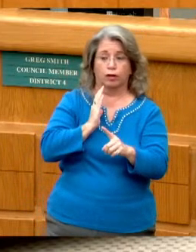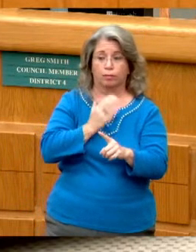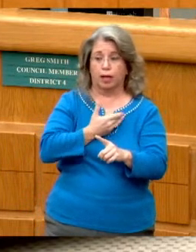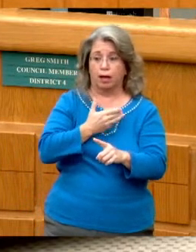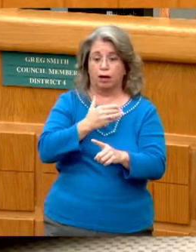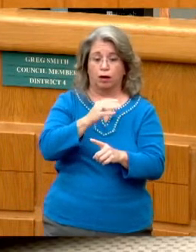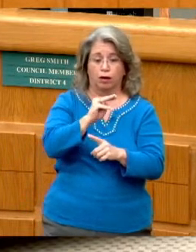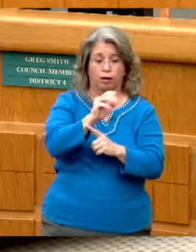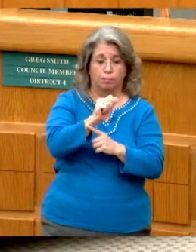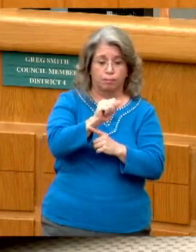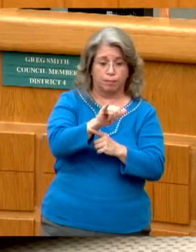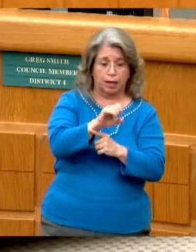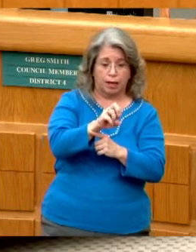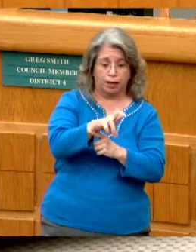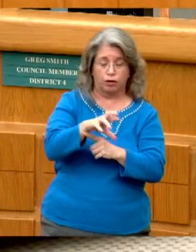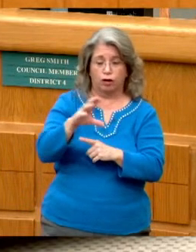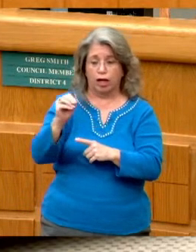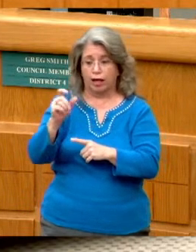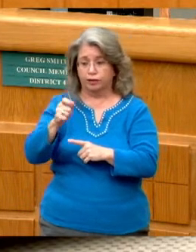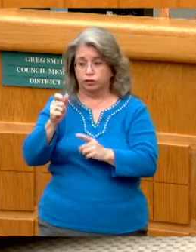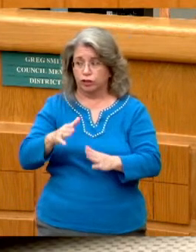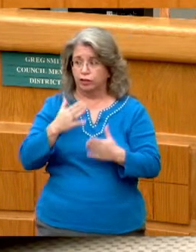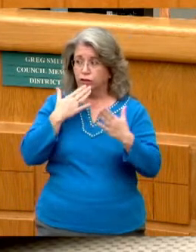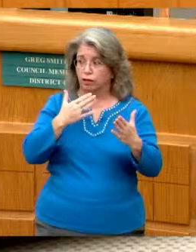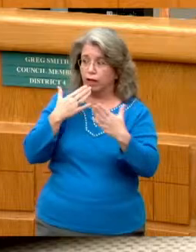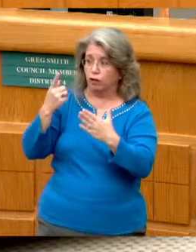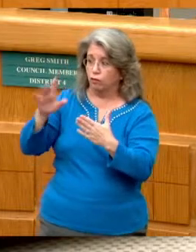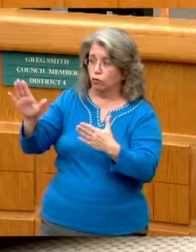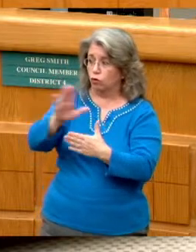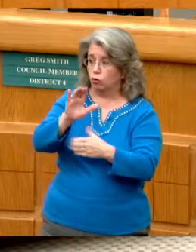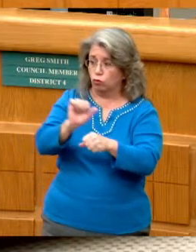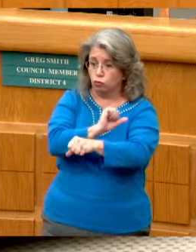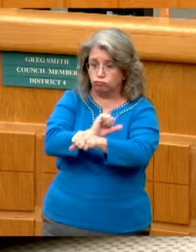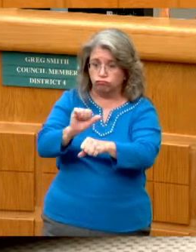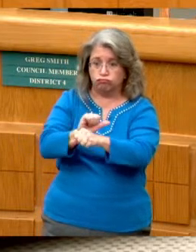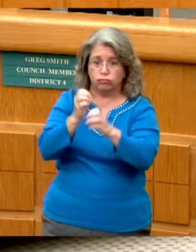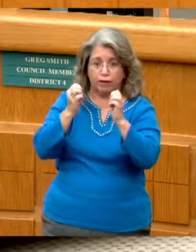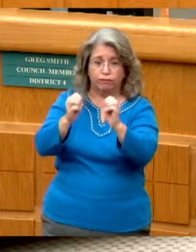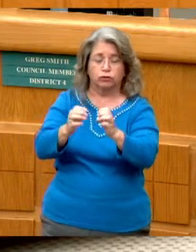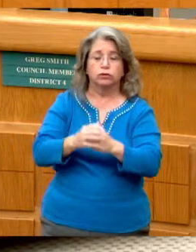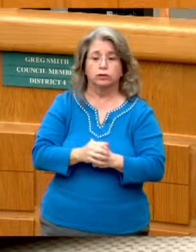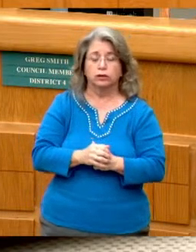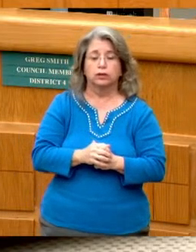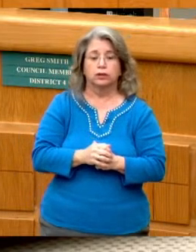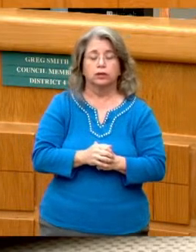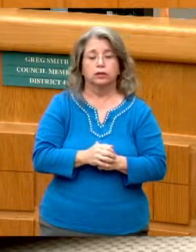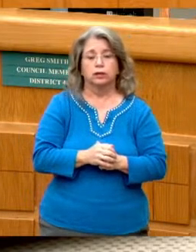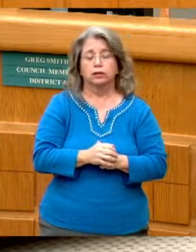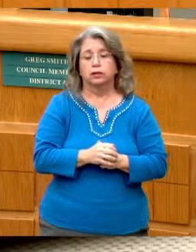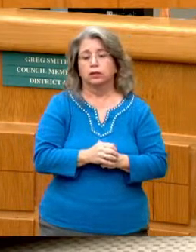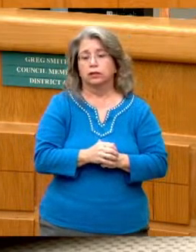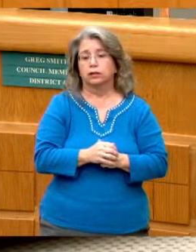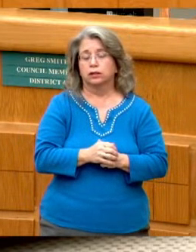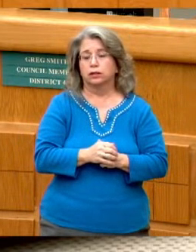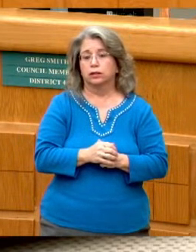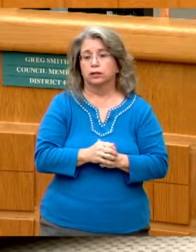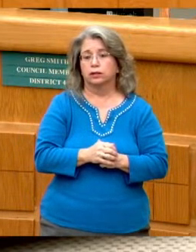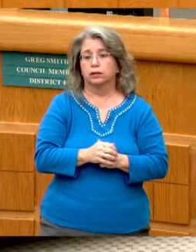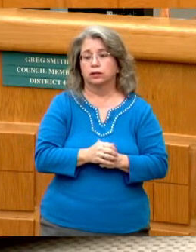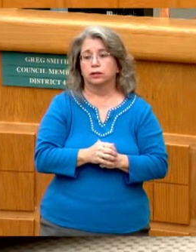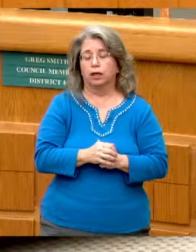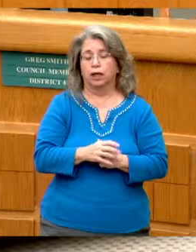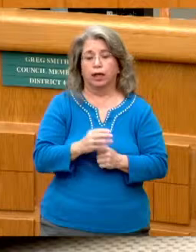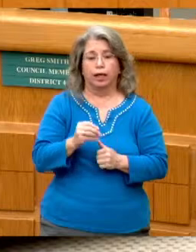mayor. Thank you for all your efforts. So the collective effort from our health department